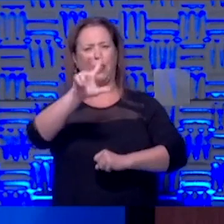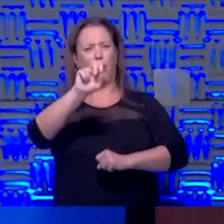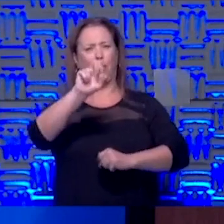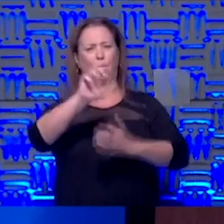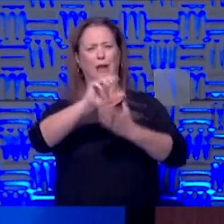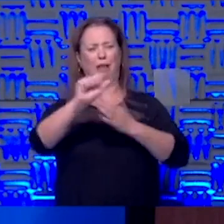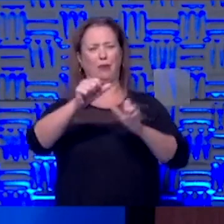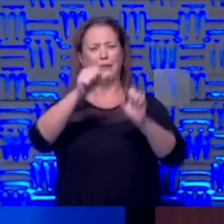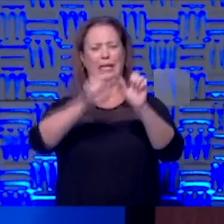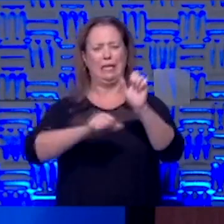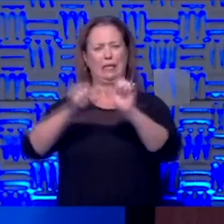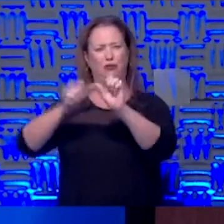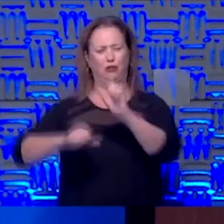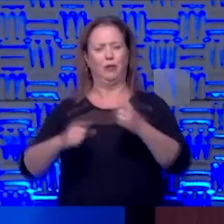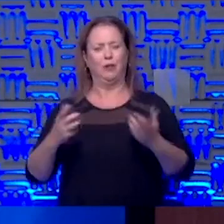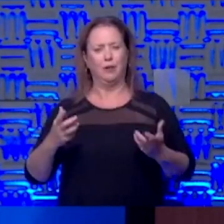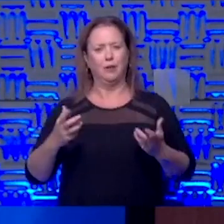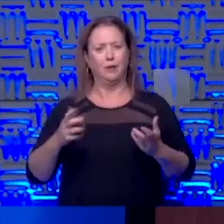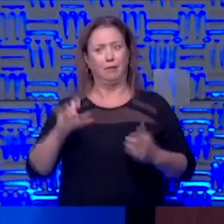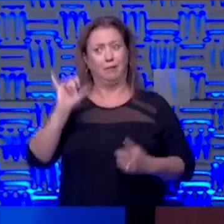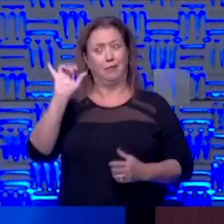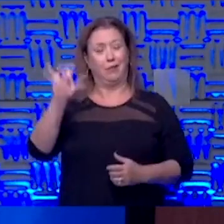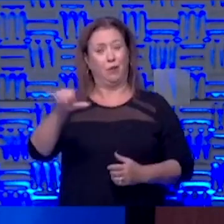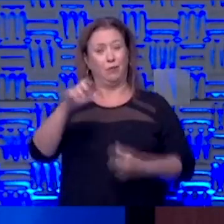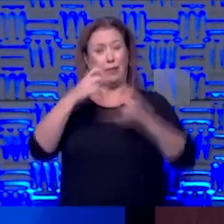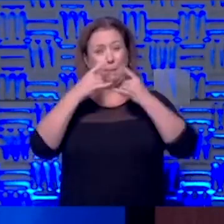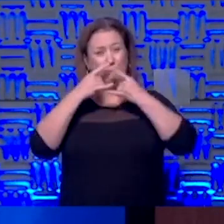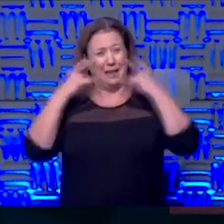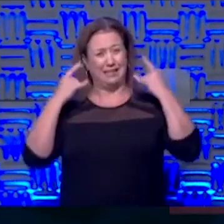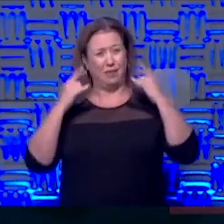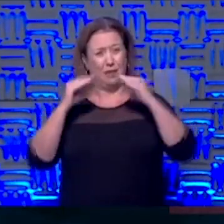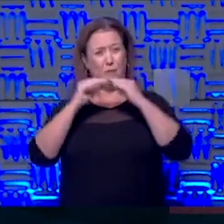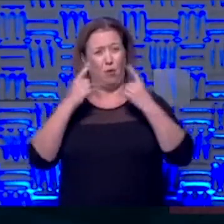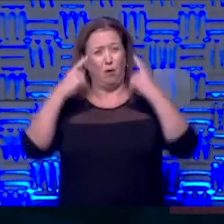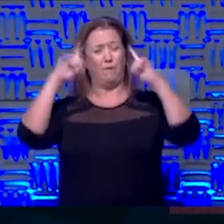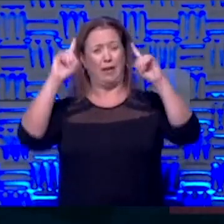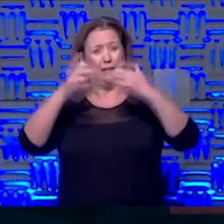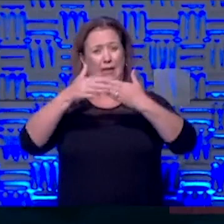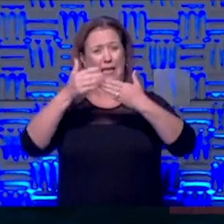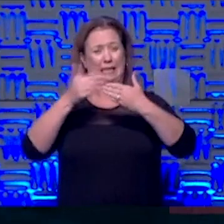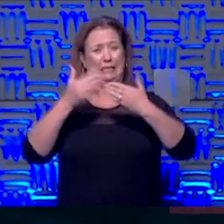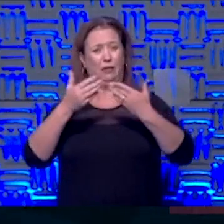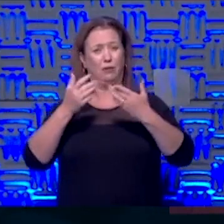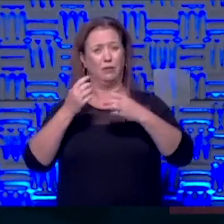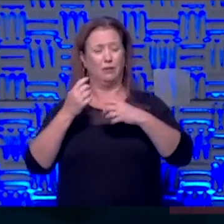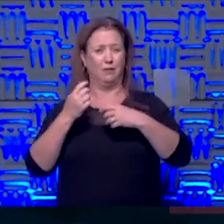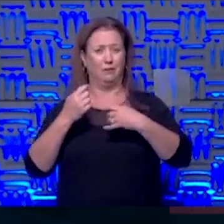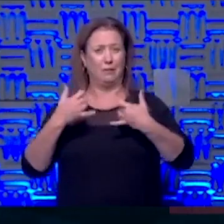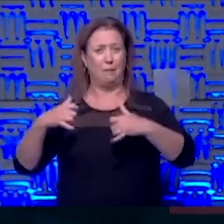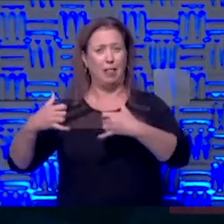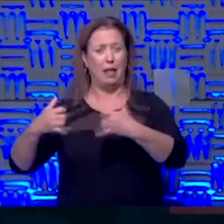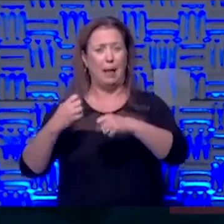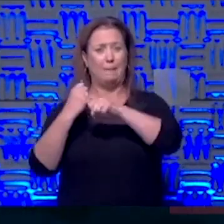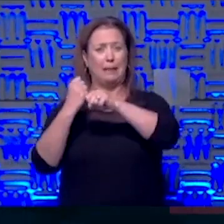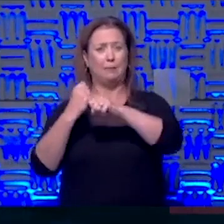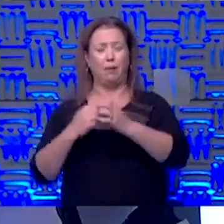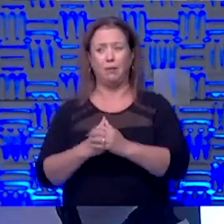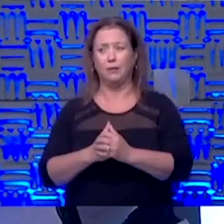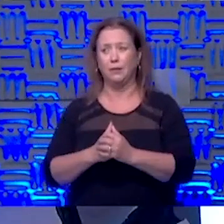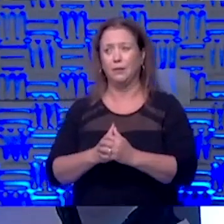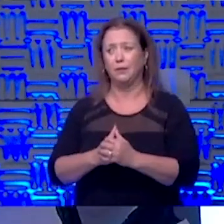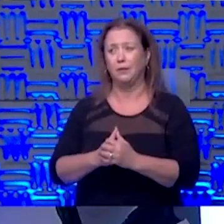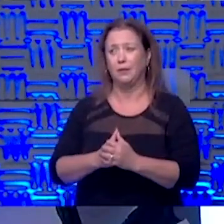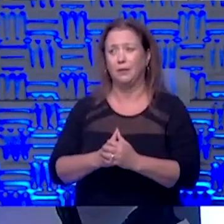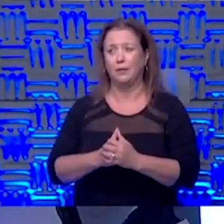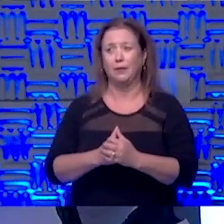$30 a pop. Yeah. He wants to know, are those more effective, easier to play in, worth the money? What do you think, Dana?